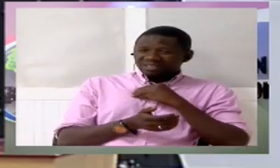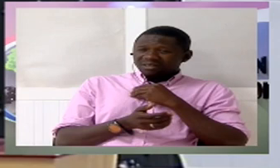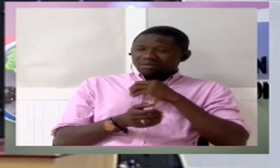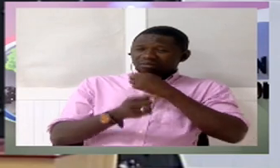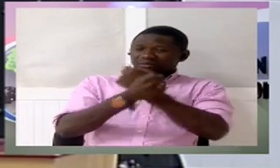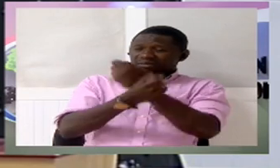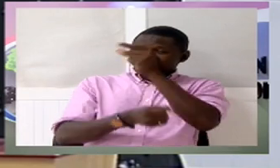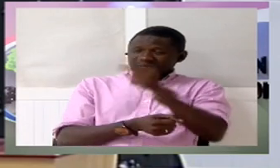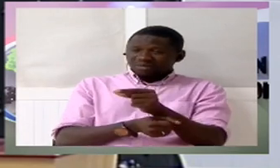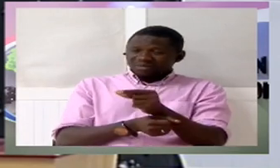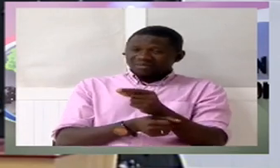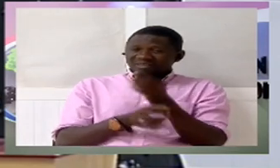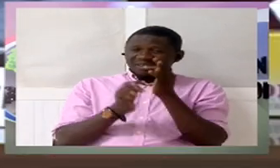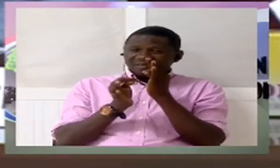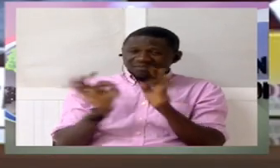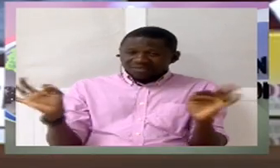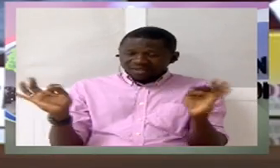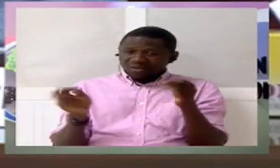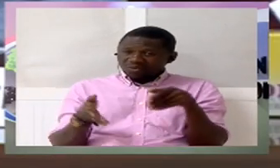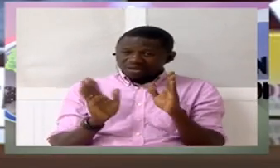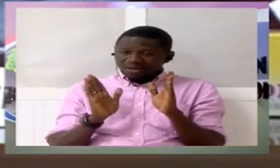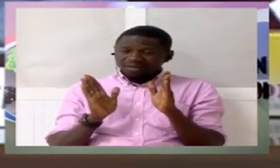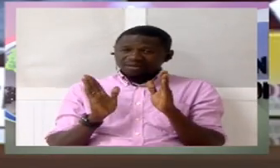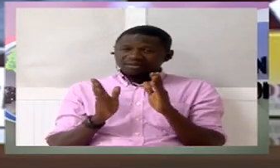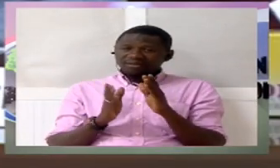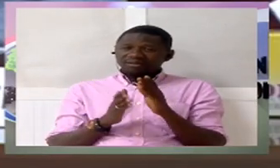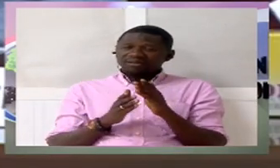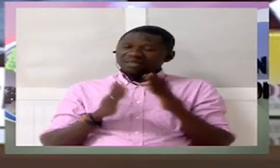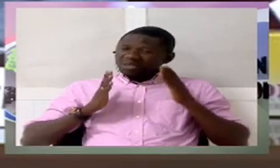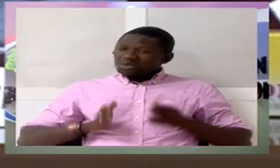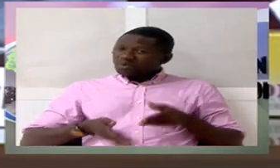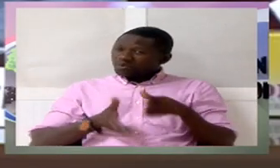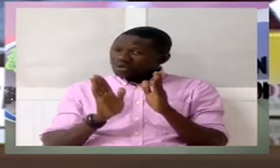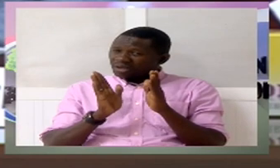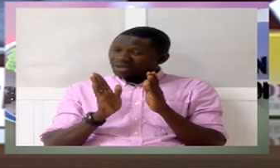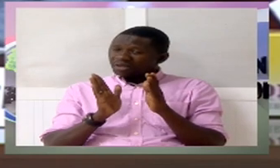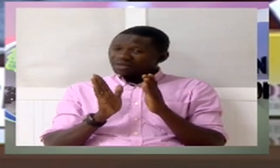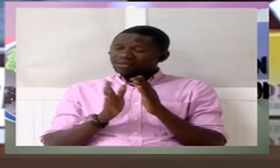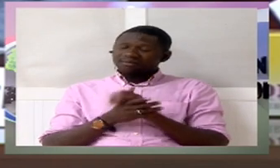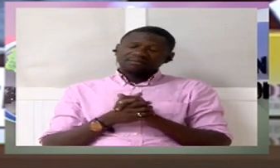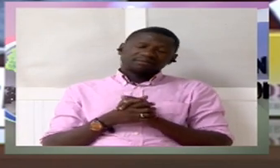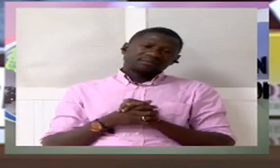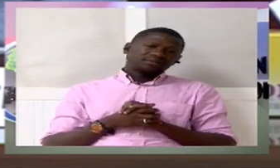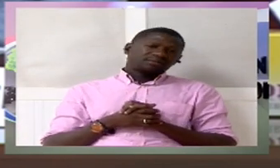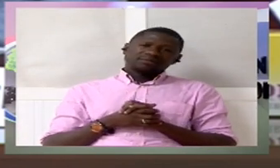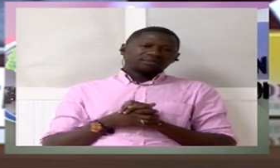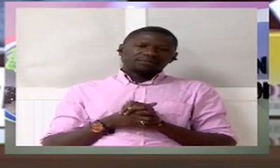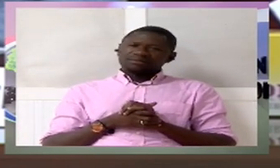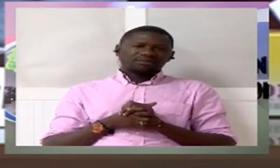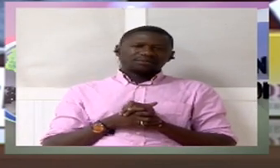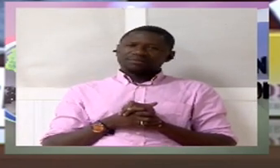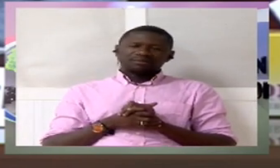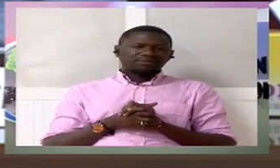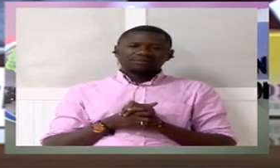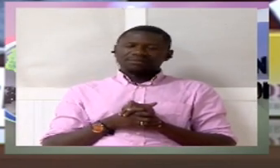prisoner fairly? Luai momento monka ke pala soto o mari nying surtout ina na ke korda tiore du din